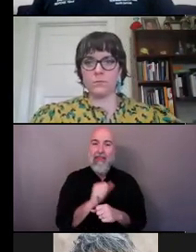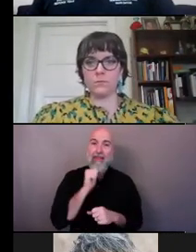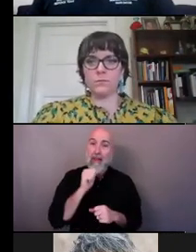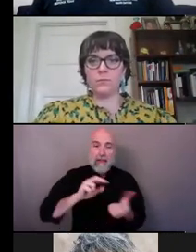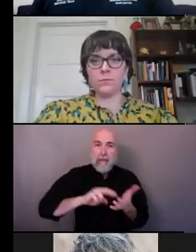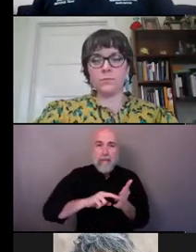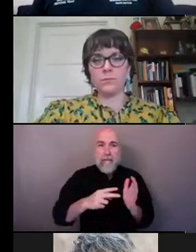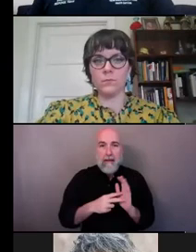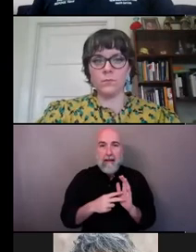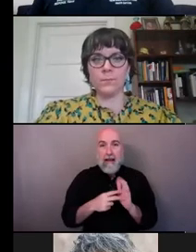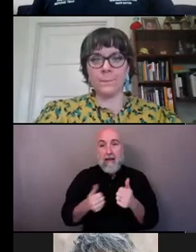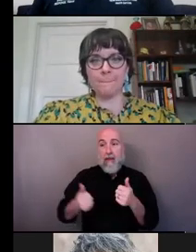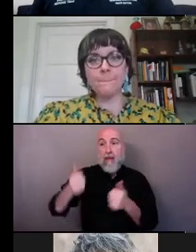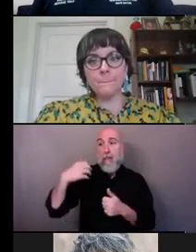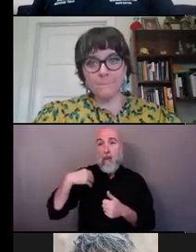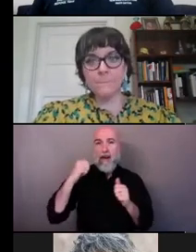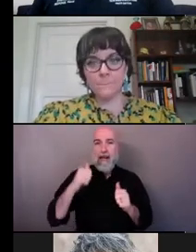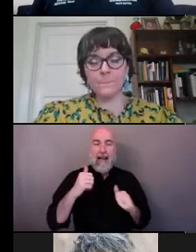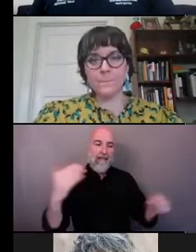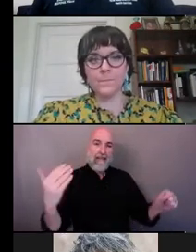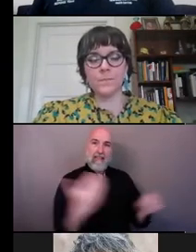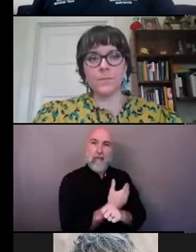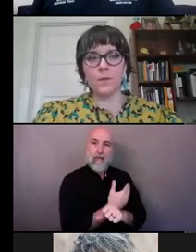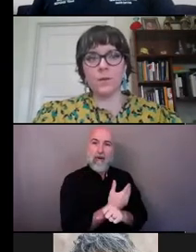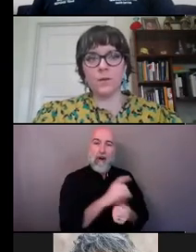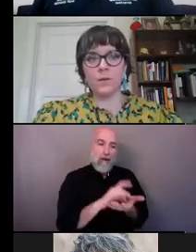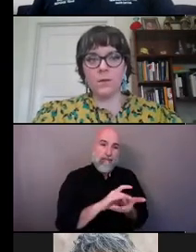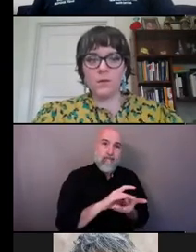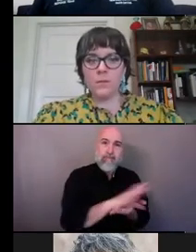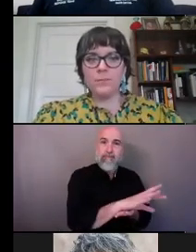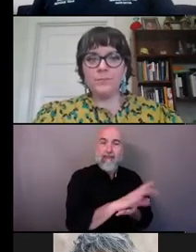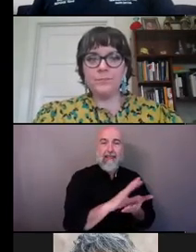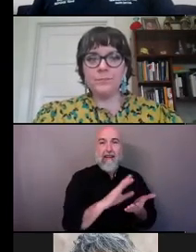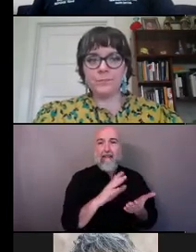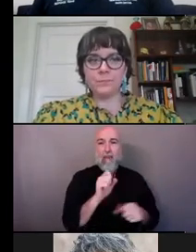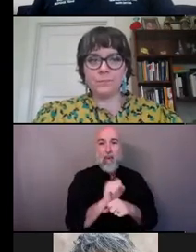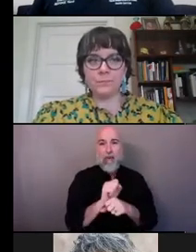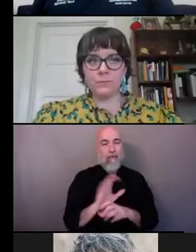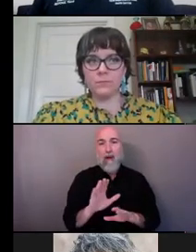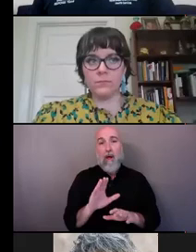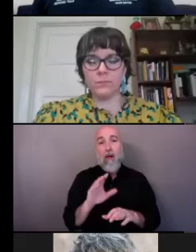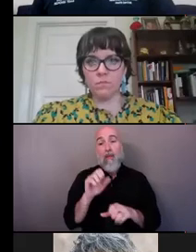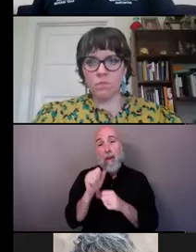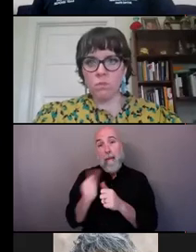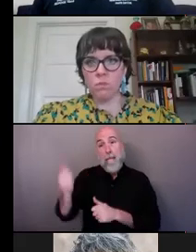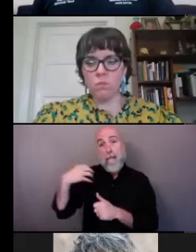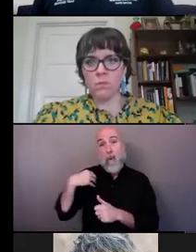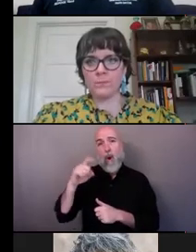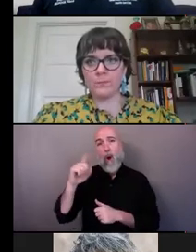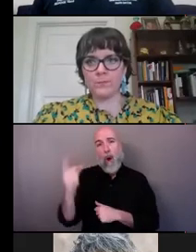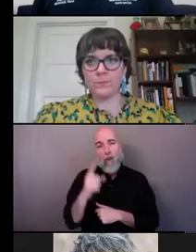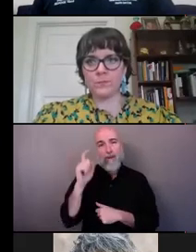mean that the employer can terminate the worker, can discharge them from employment. The employer always needs